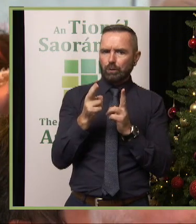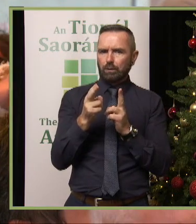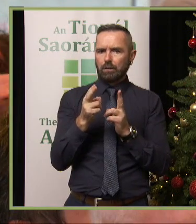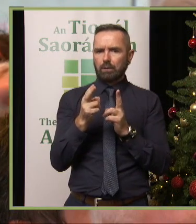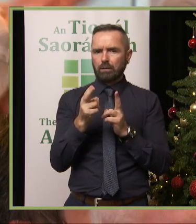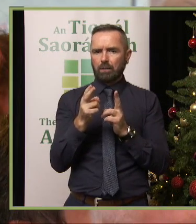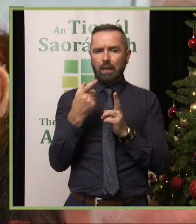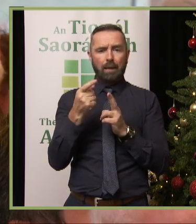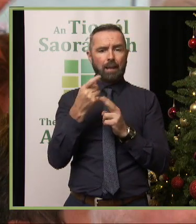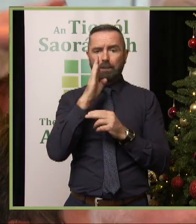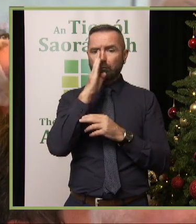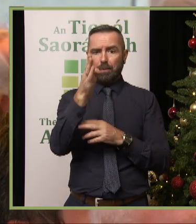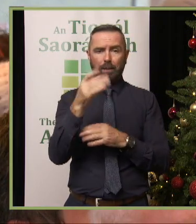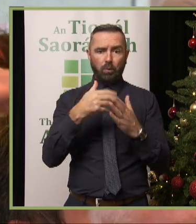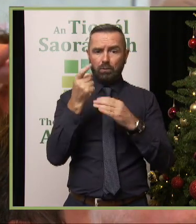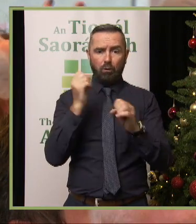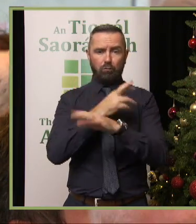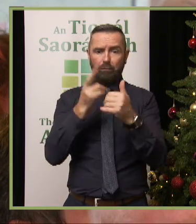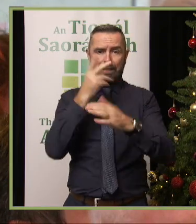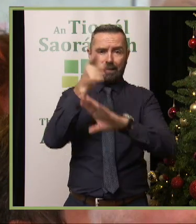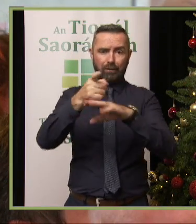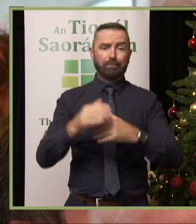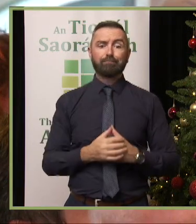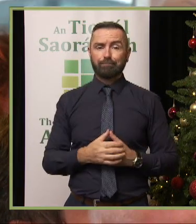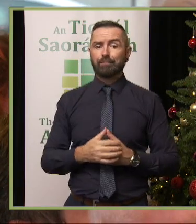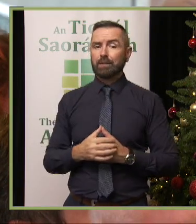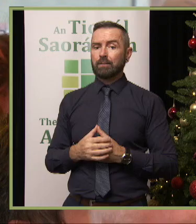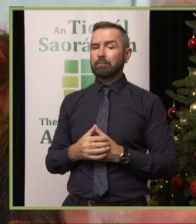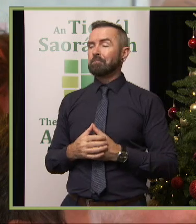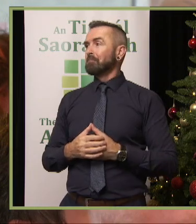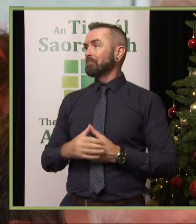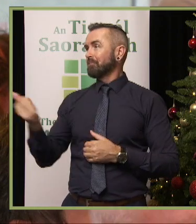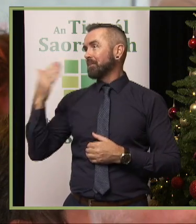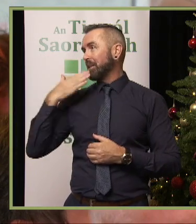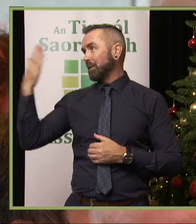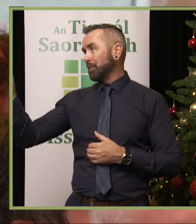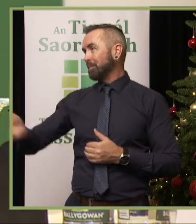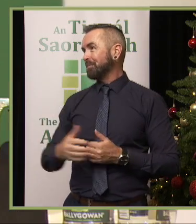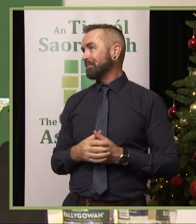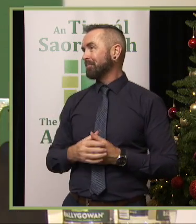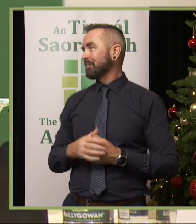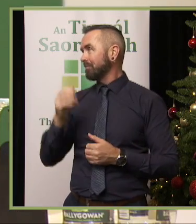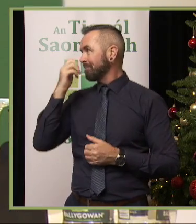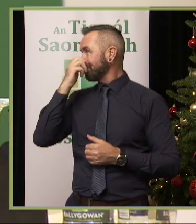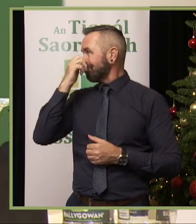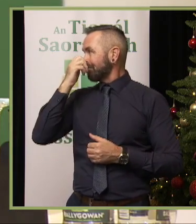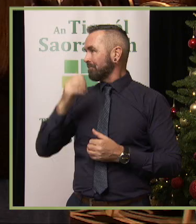into the sentence, but puts in the detail that people are looking for. Okay, thank you. Sheila, table 4.